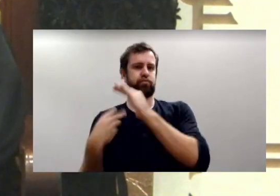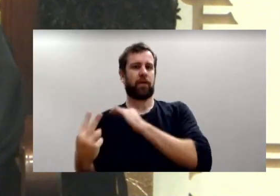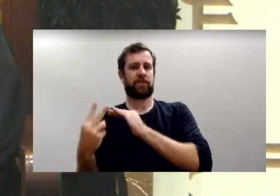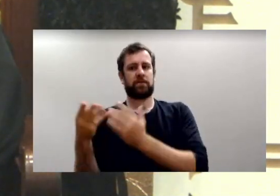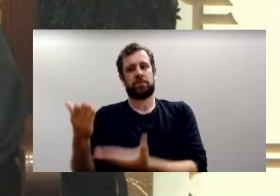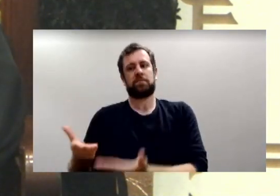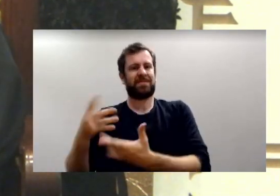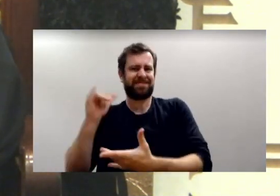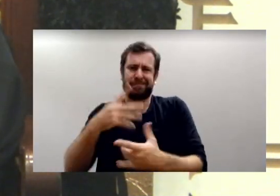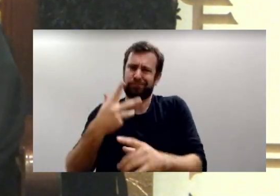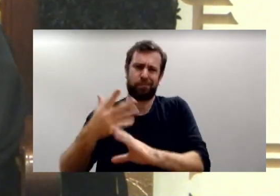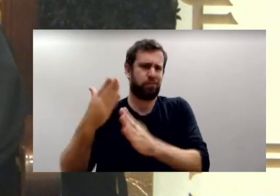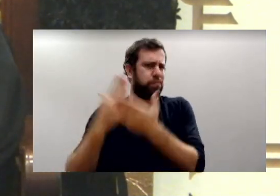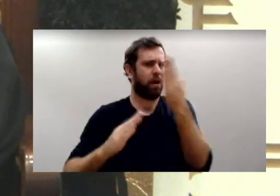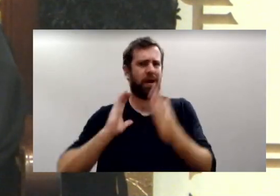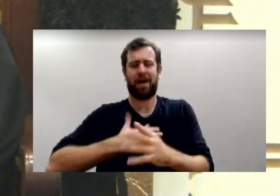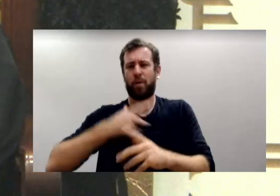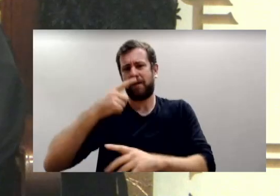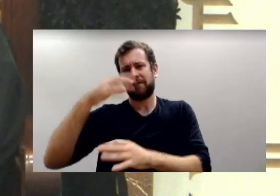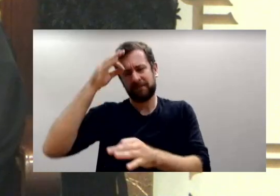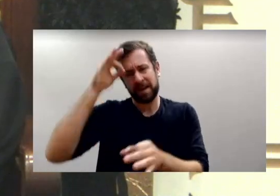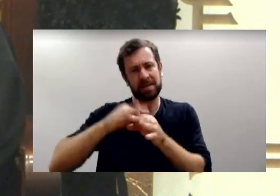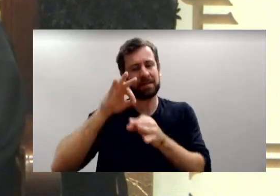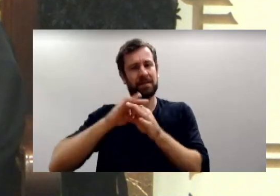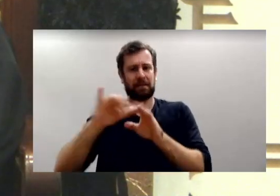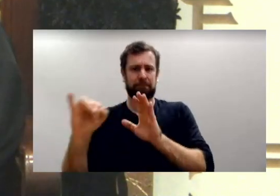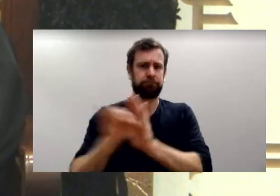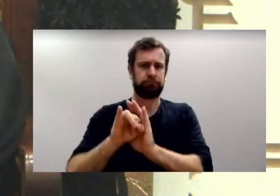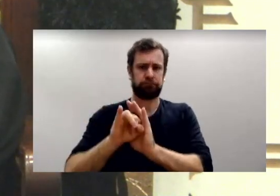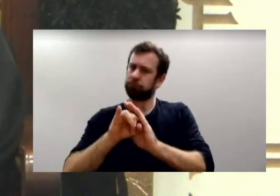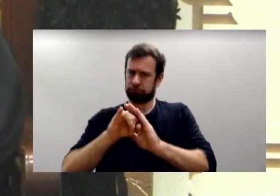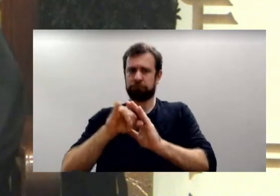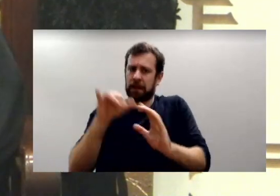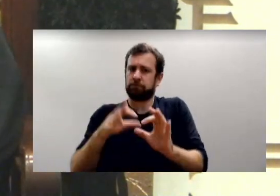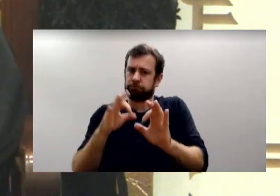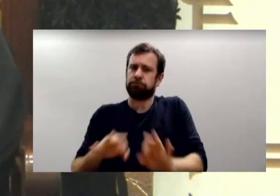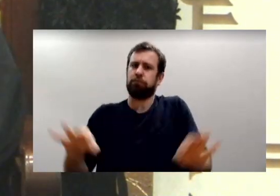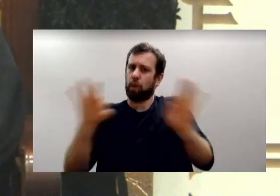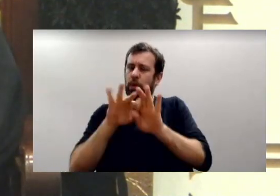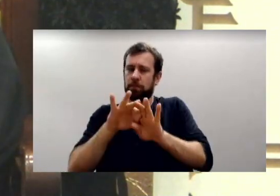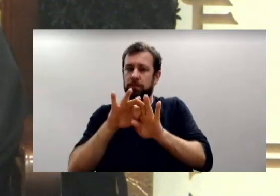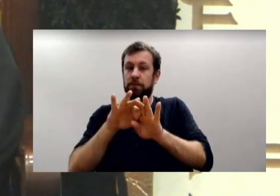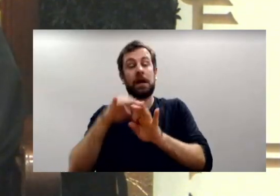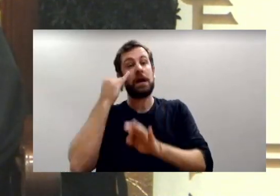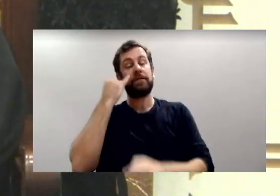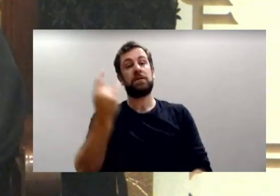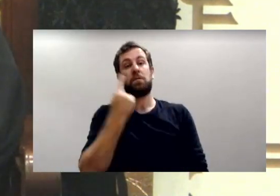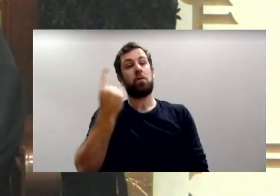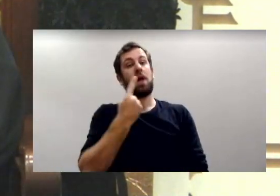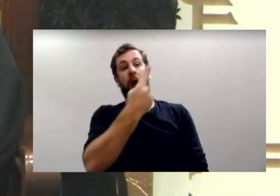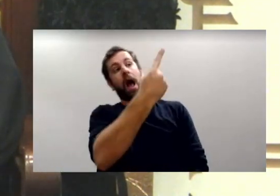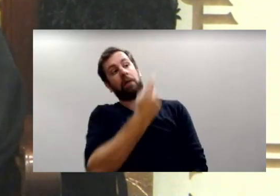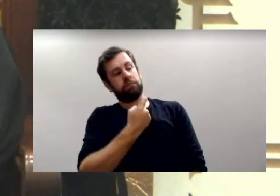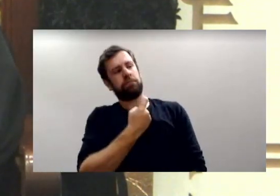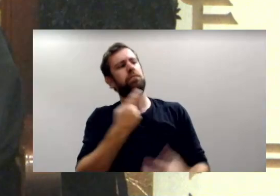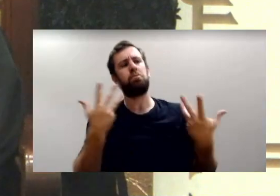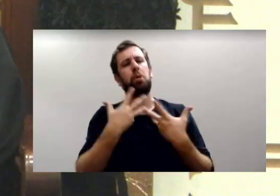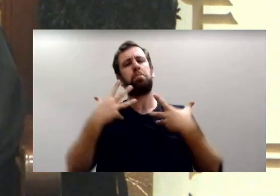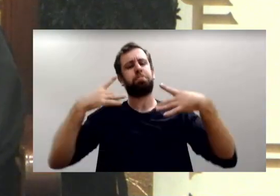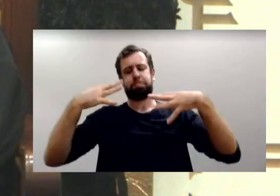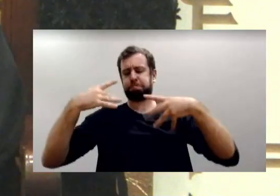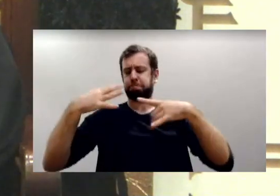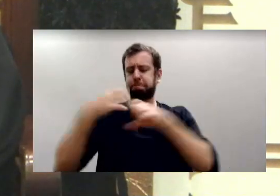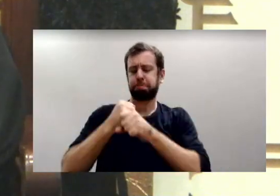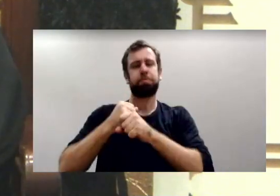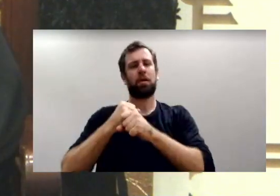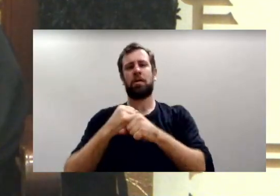the Islamic faith and Islamic identity. If somebody is to ask me what is the sum total of Islam, I